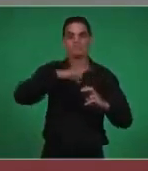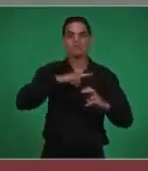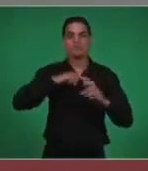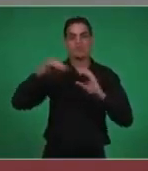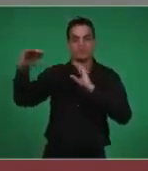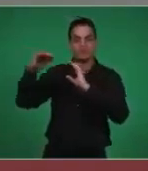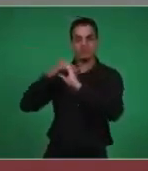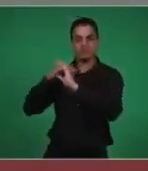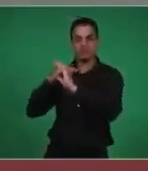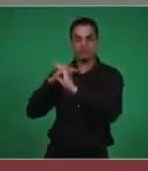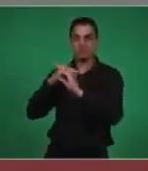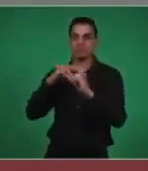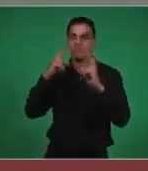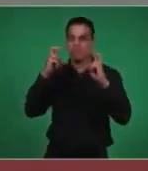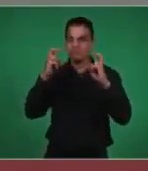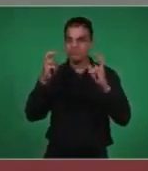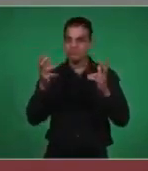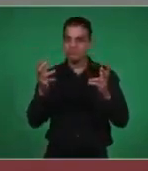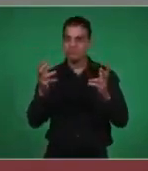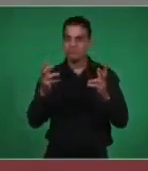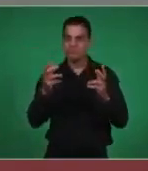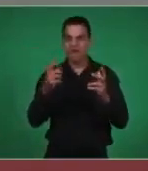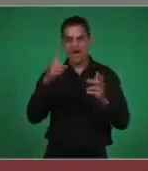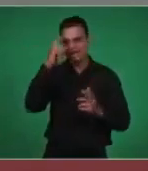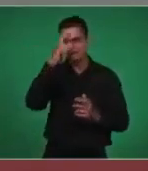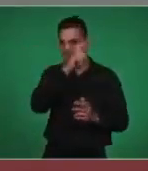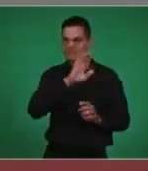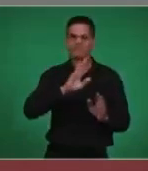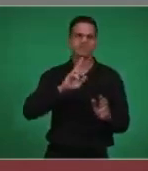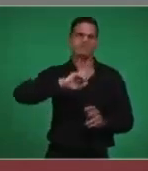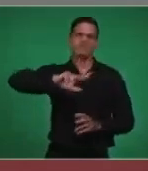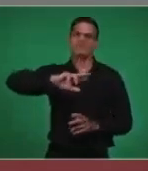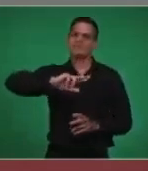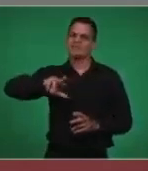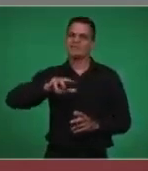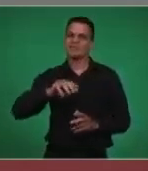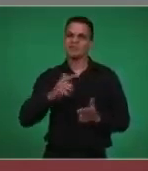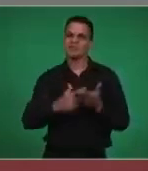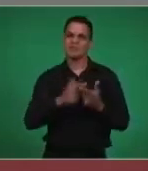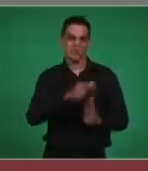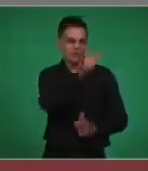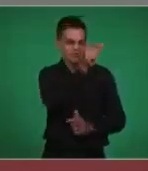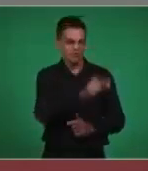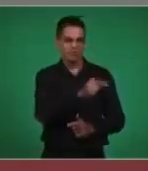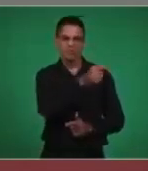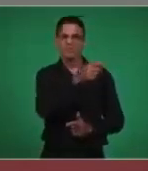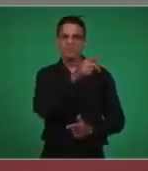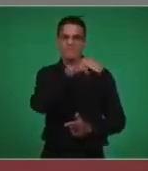teachers are going to make an effort. And this is not very difficult because